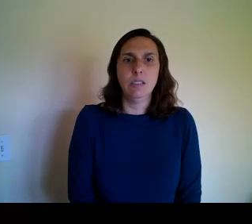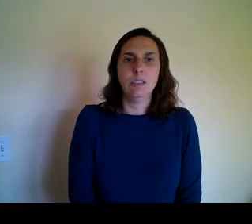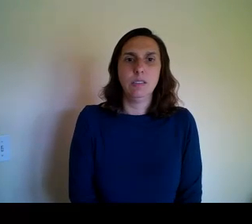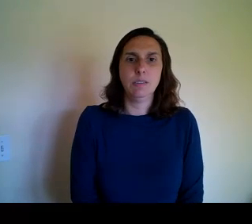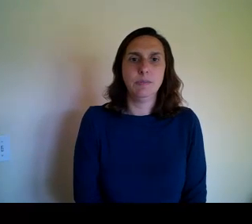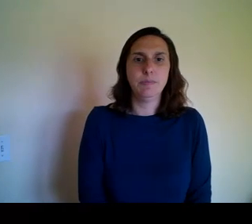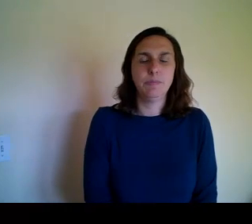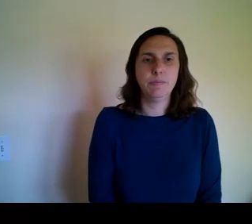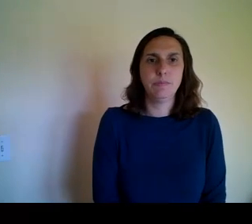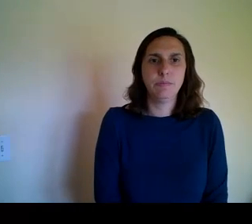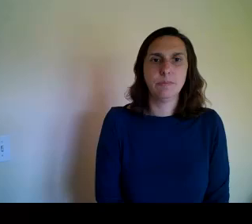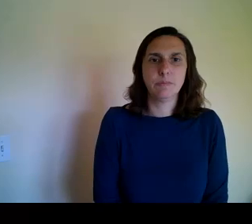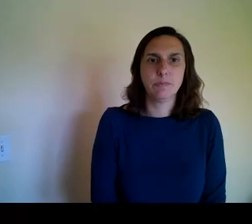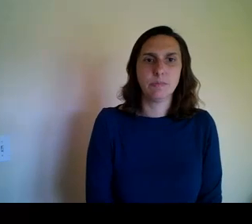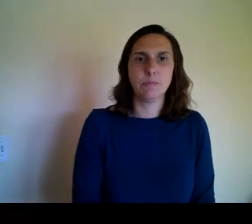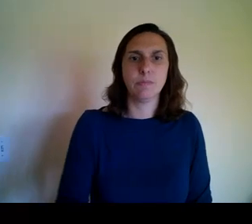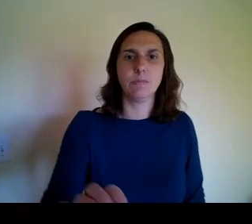10 of 5